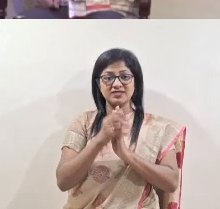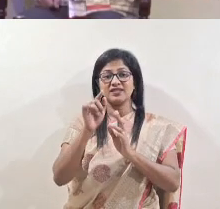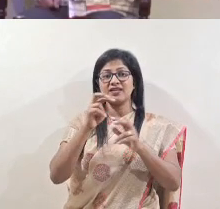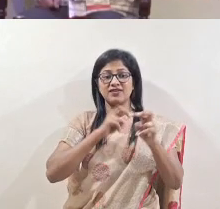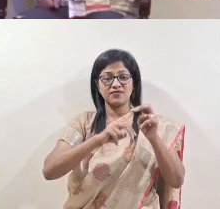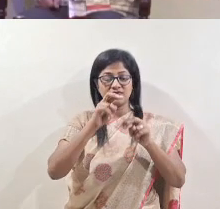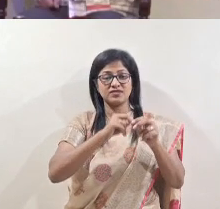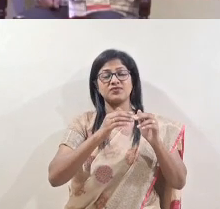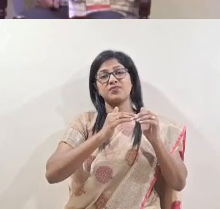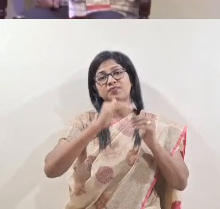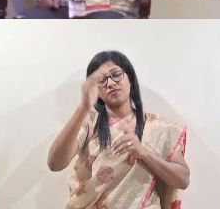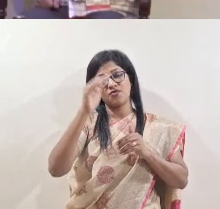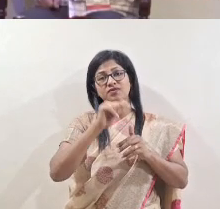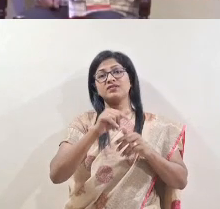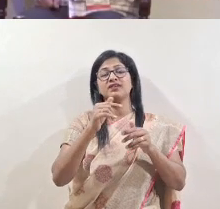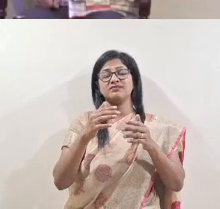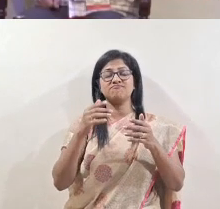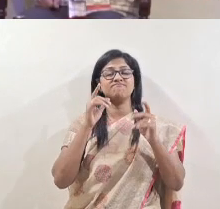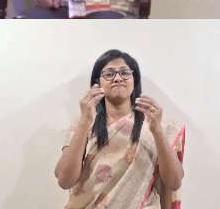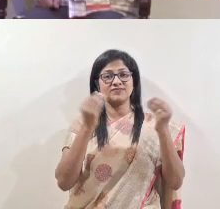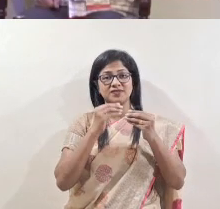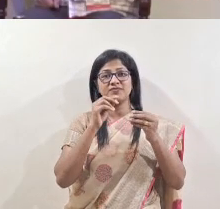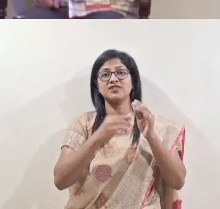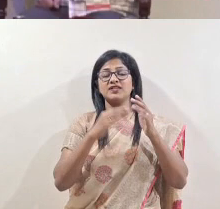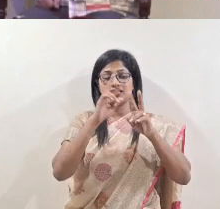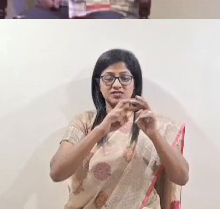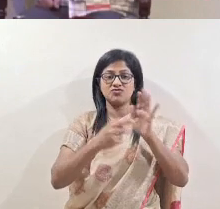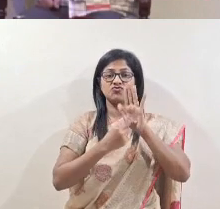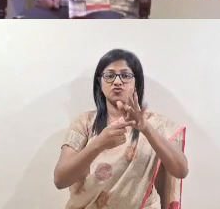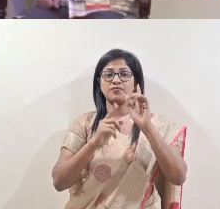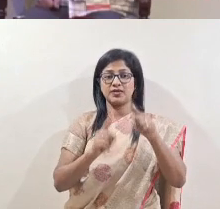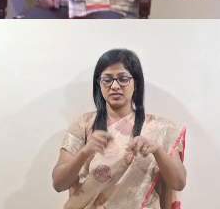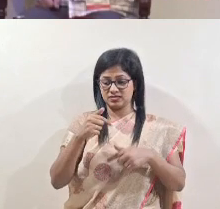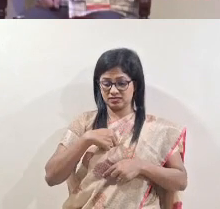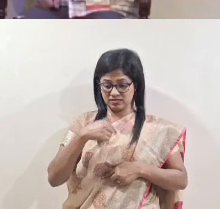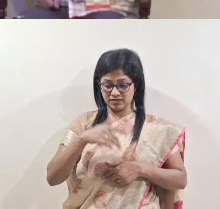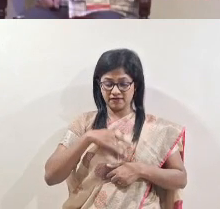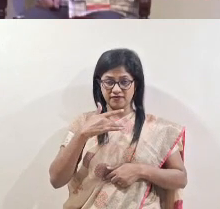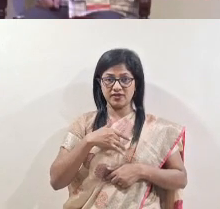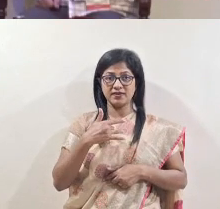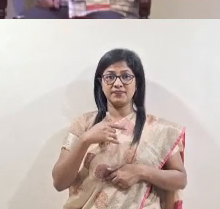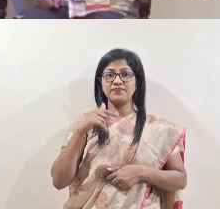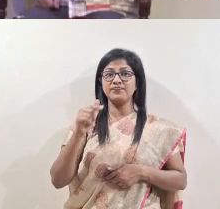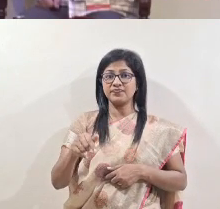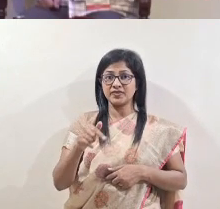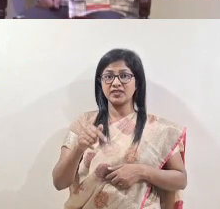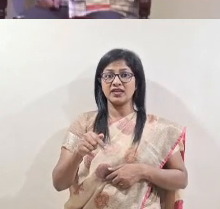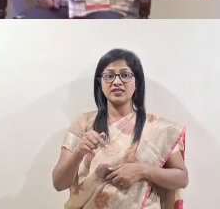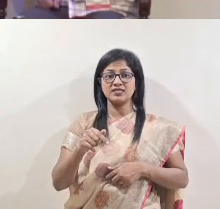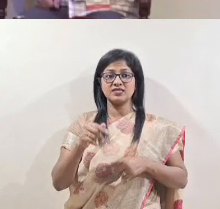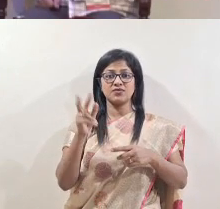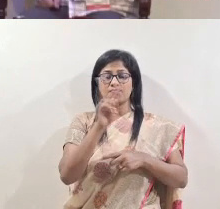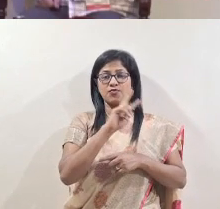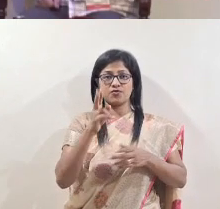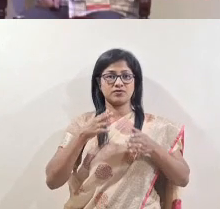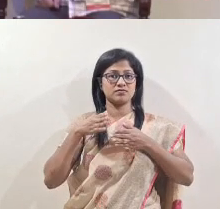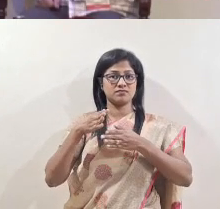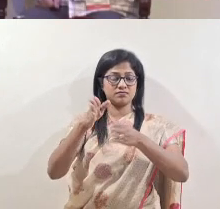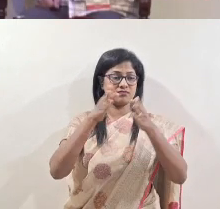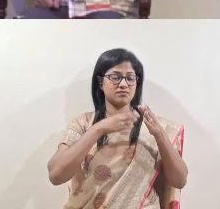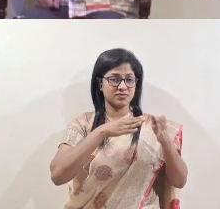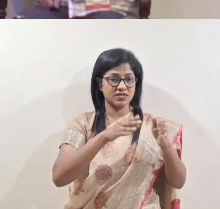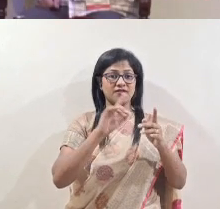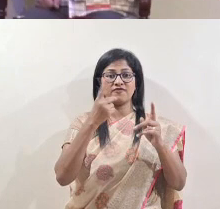which has to be brought out in the research. So actually, what I feel is that these two things get side by side. First, we should have the